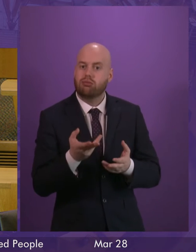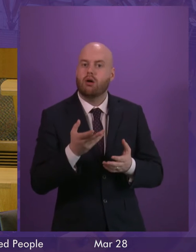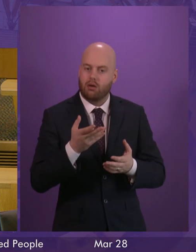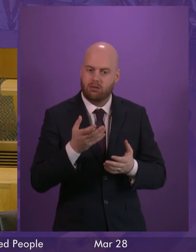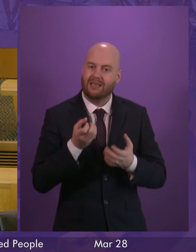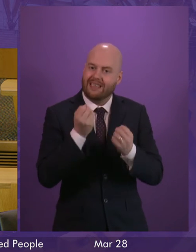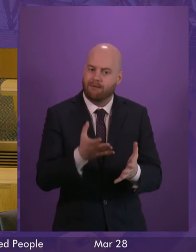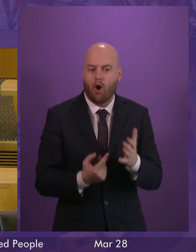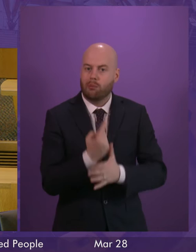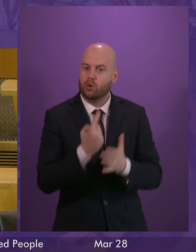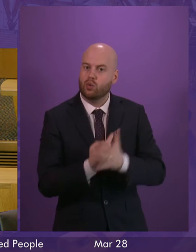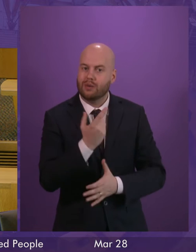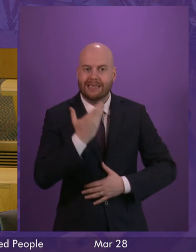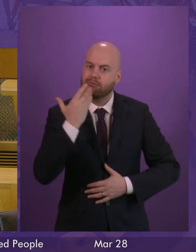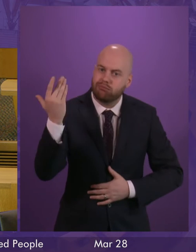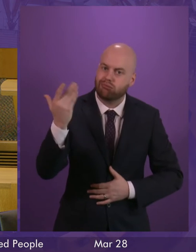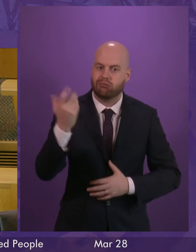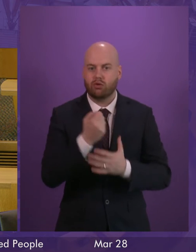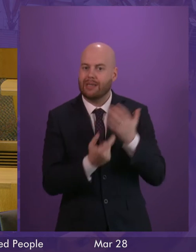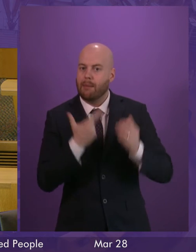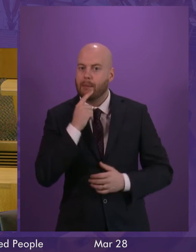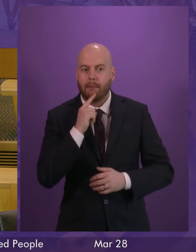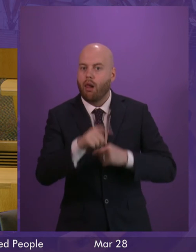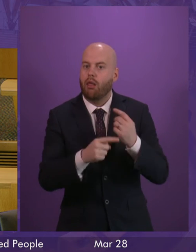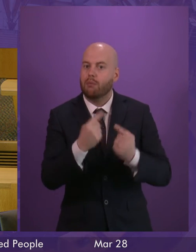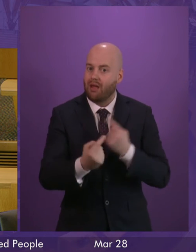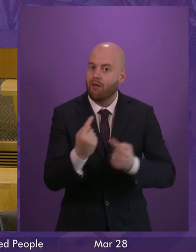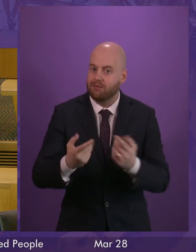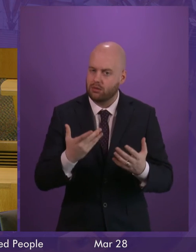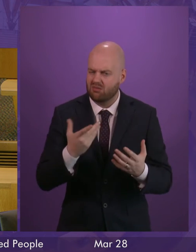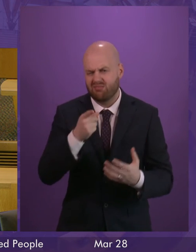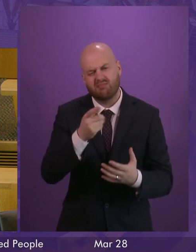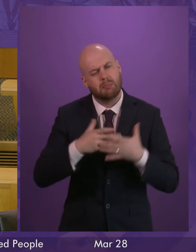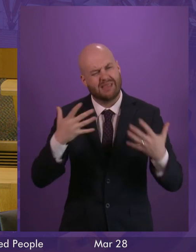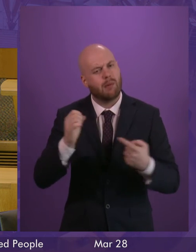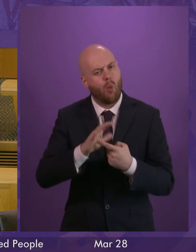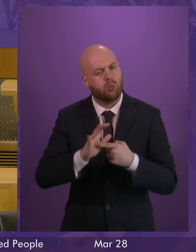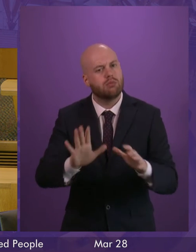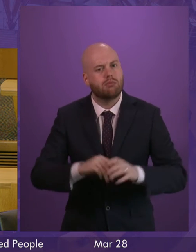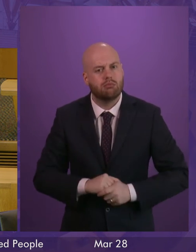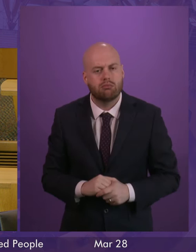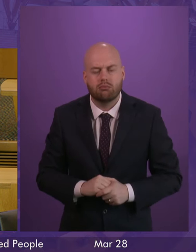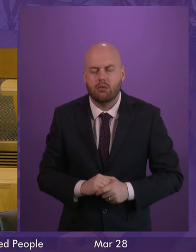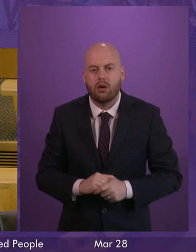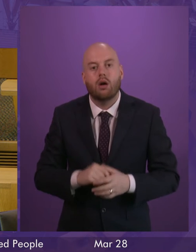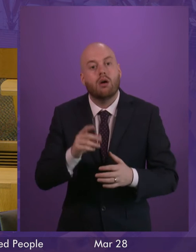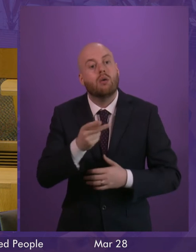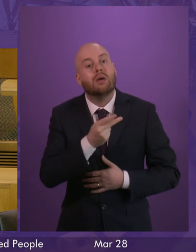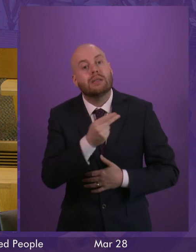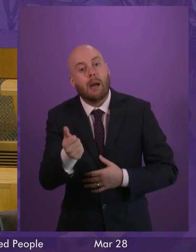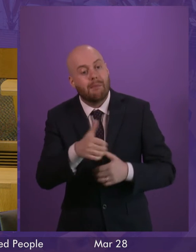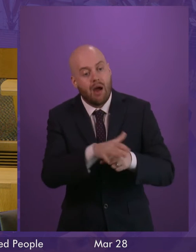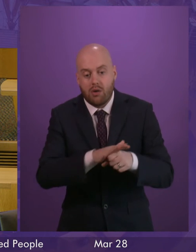amendment had been taken today, I would have spoken very much about that. Because the reality of public policy still denies, in some areas, both self